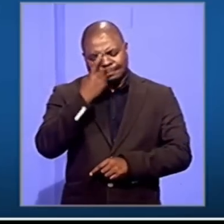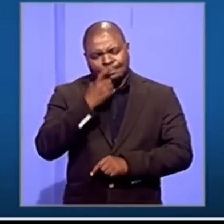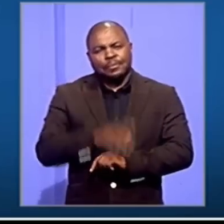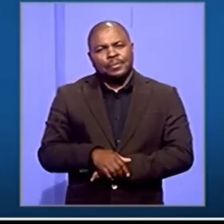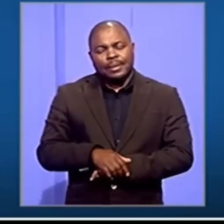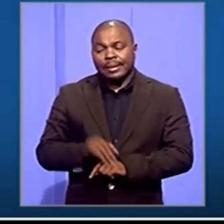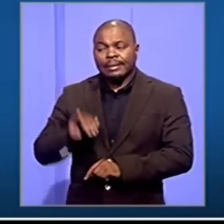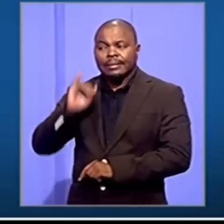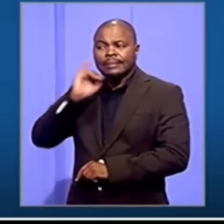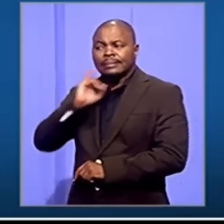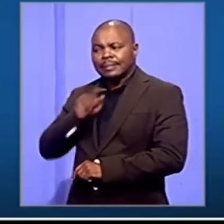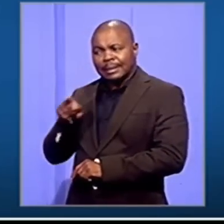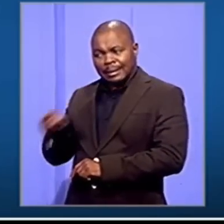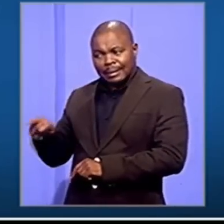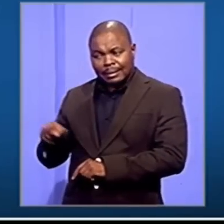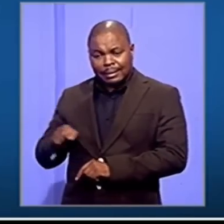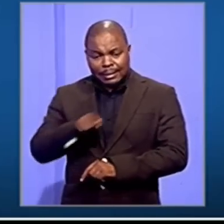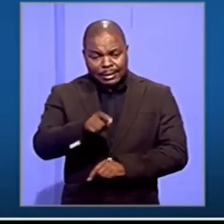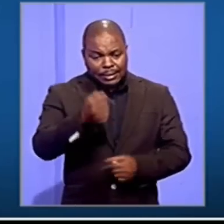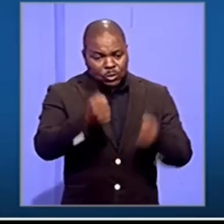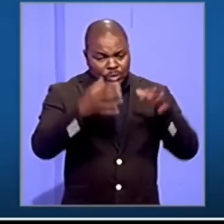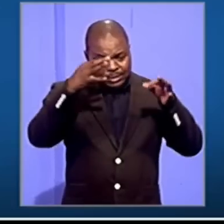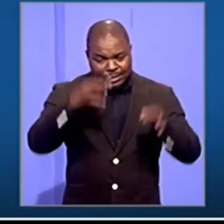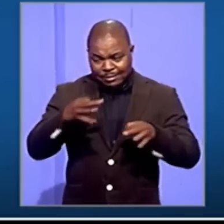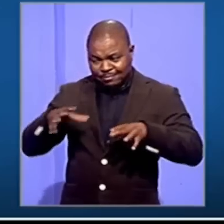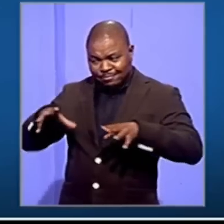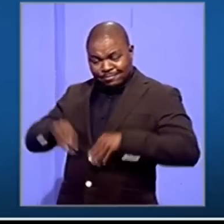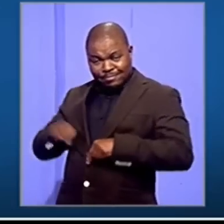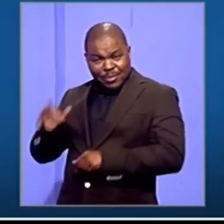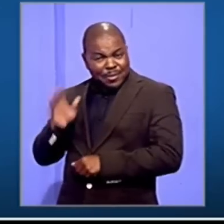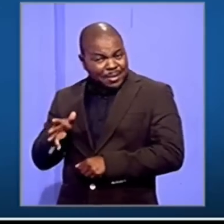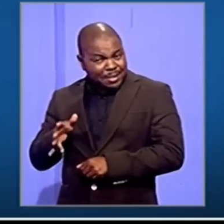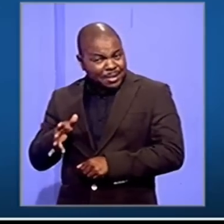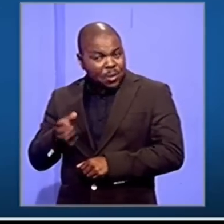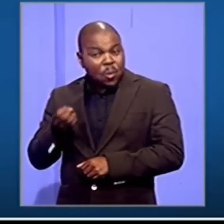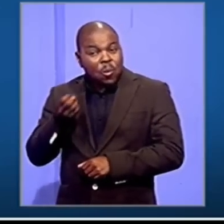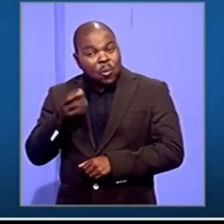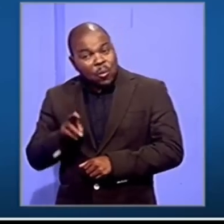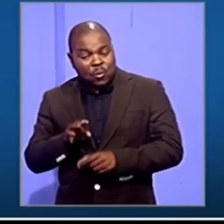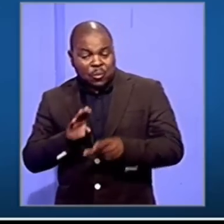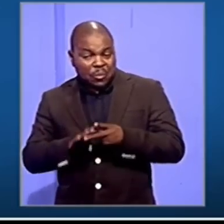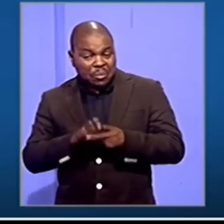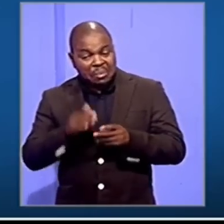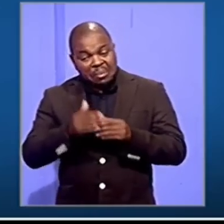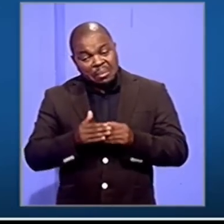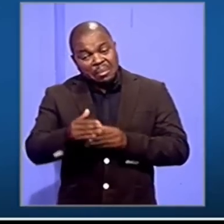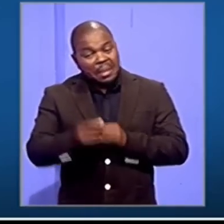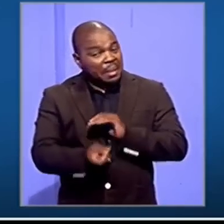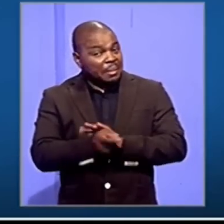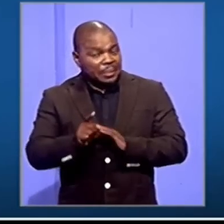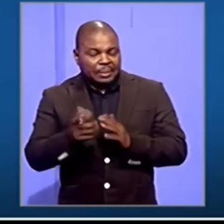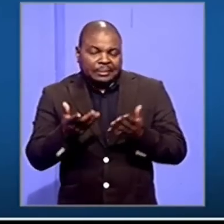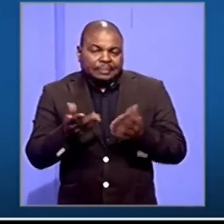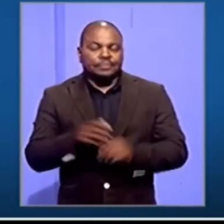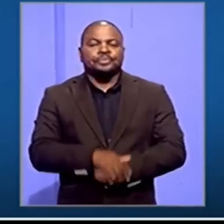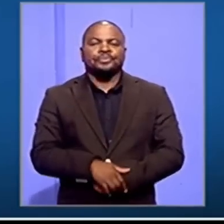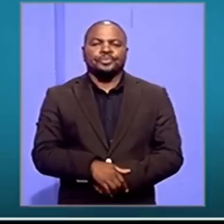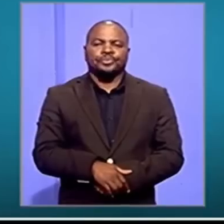na Israele e tlo amogela kgato yeo e tšerwego ke Afrika Borwa goba ke eng seo se ka latelago morago ga kahlolo